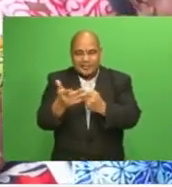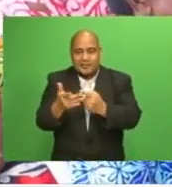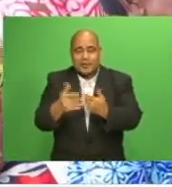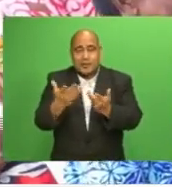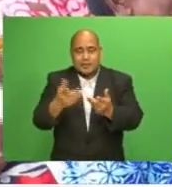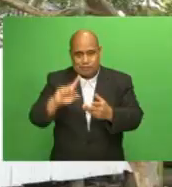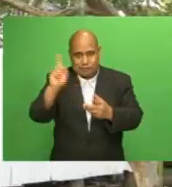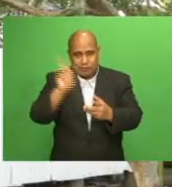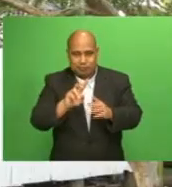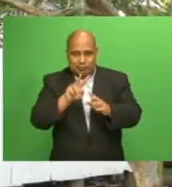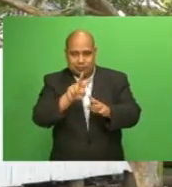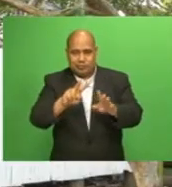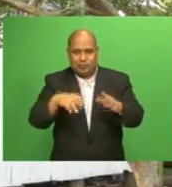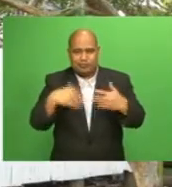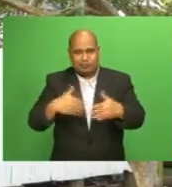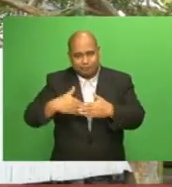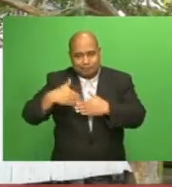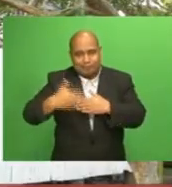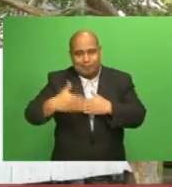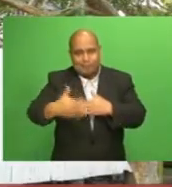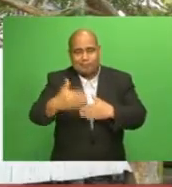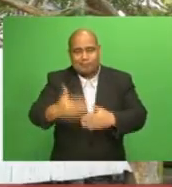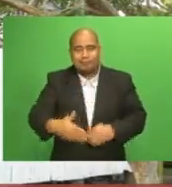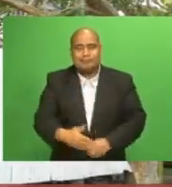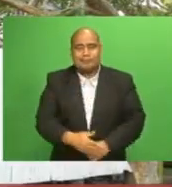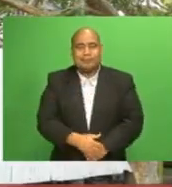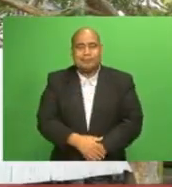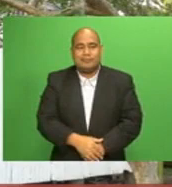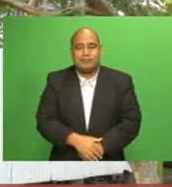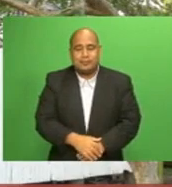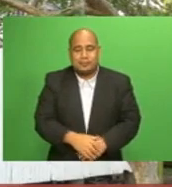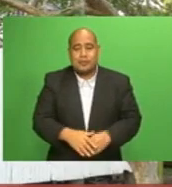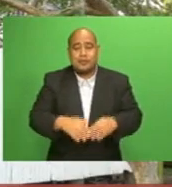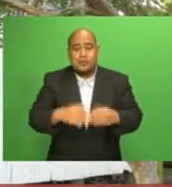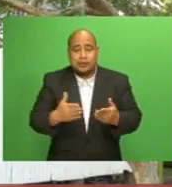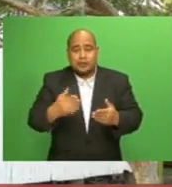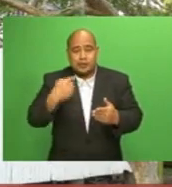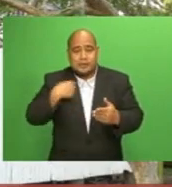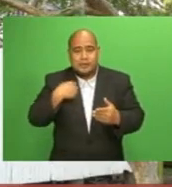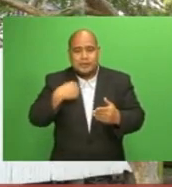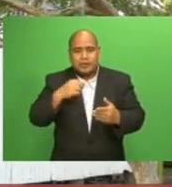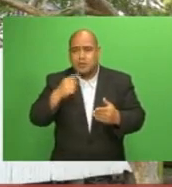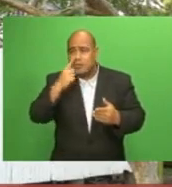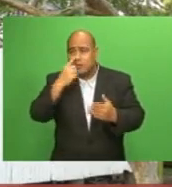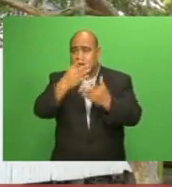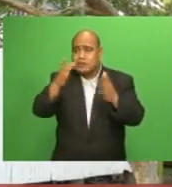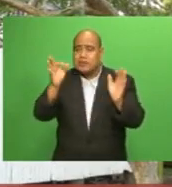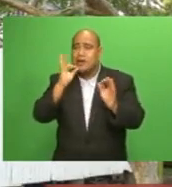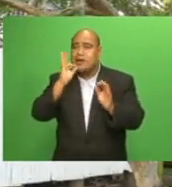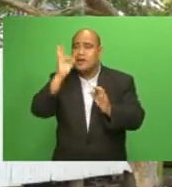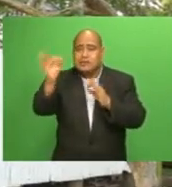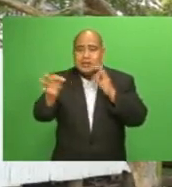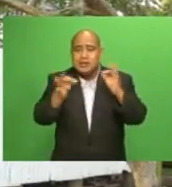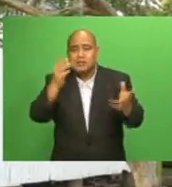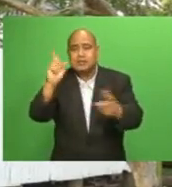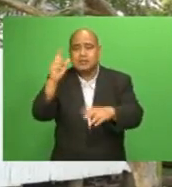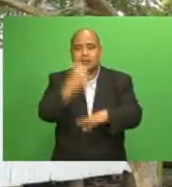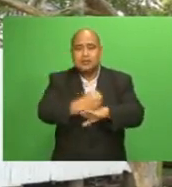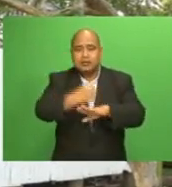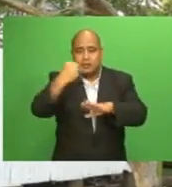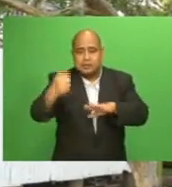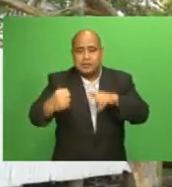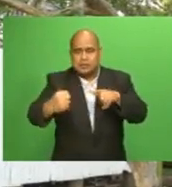future. We've been trying this for more than 20 years. We've been trying, knocking on doors of the government to help us